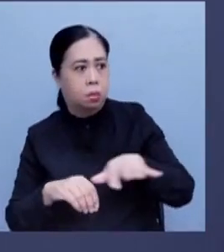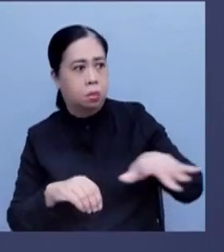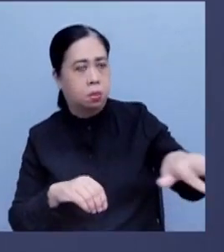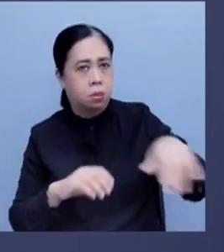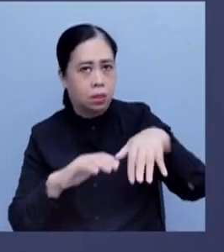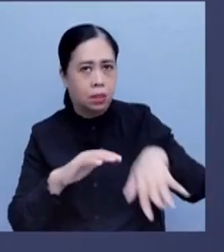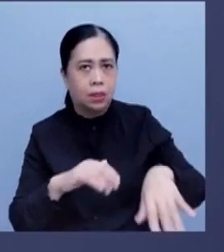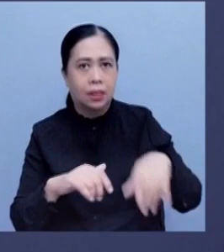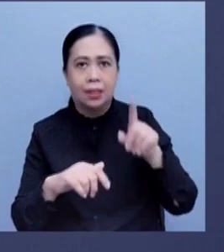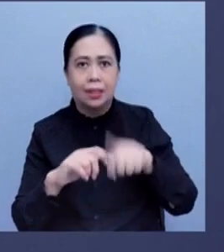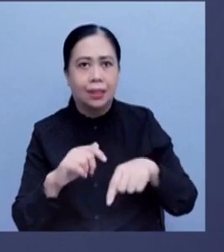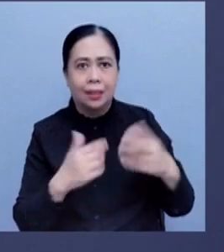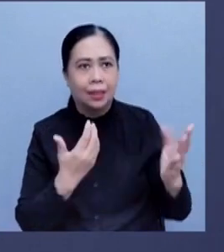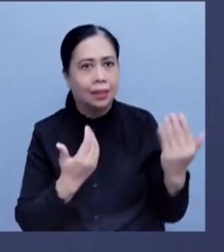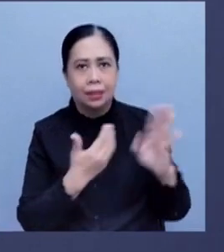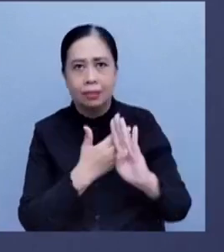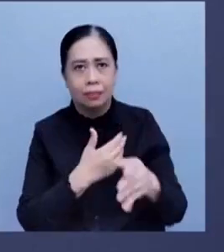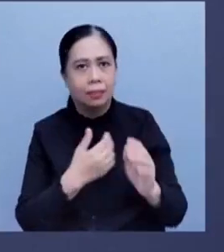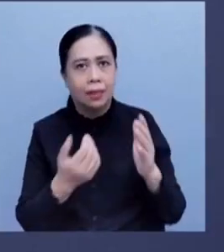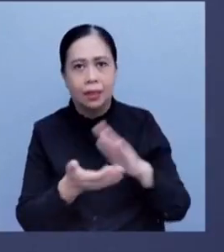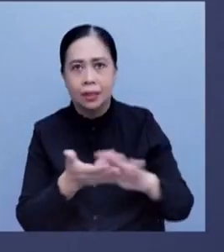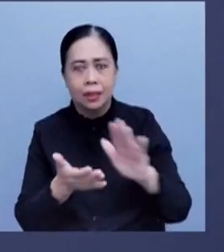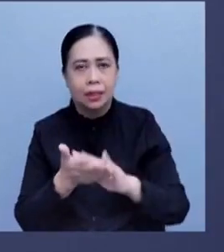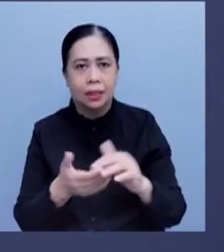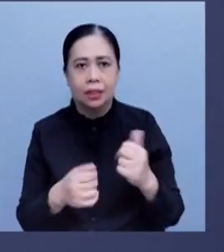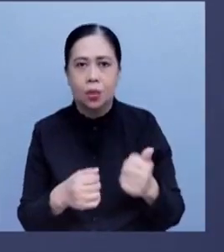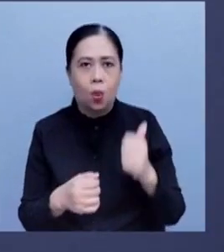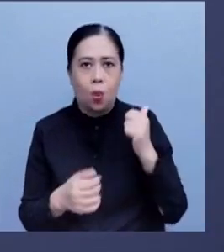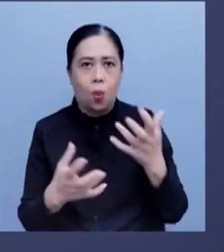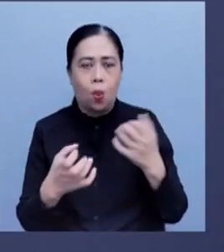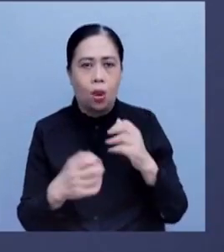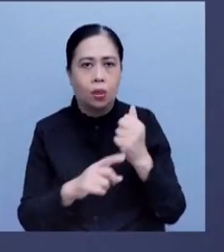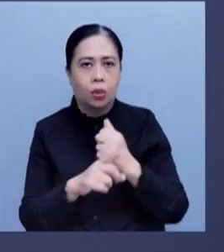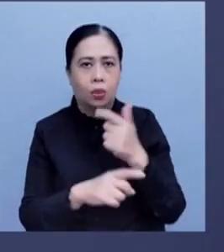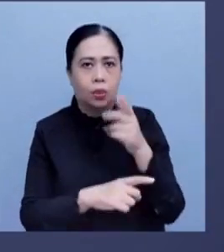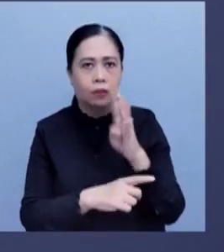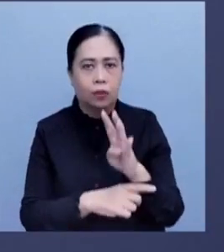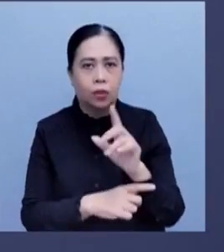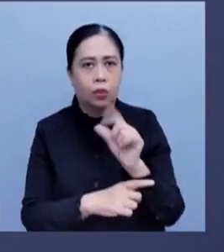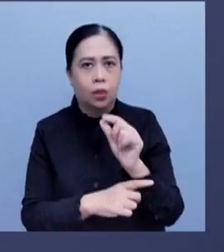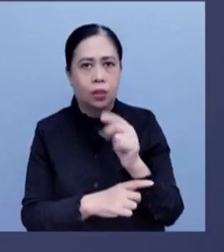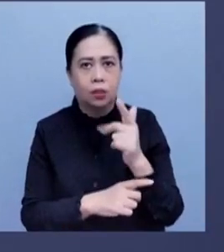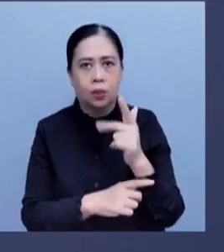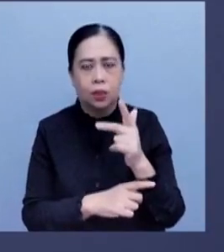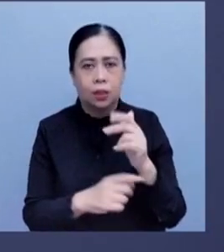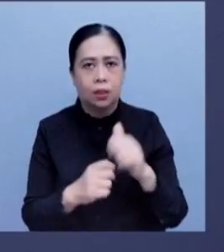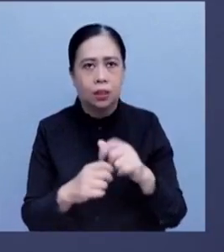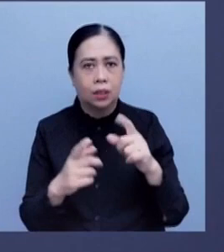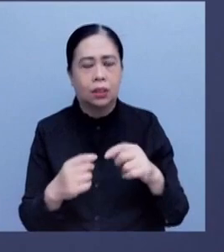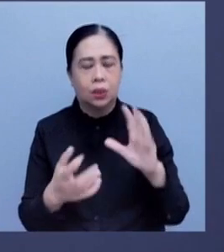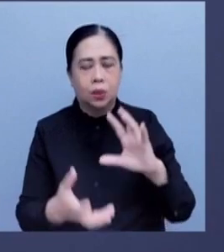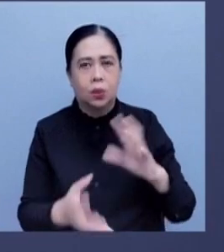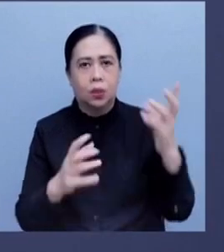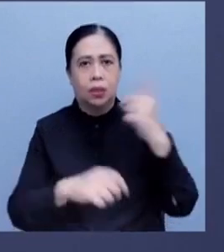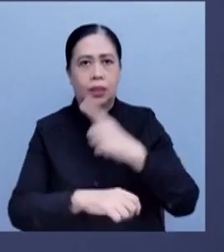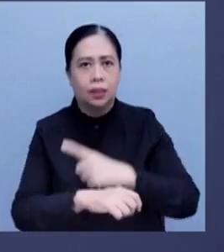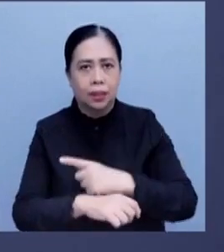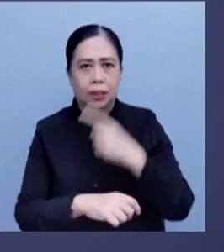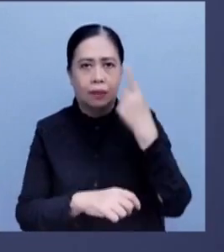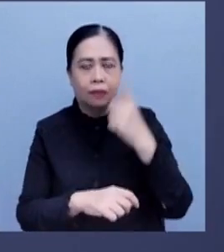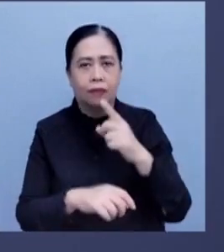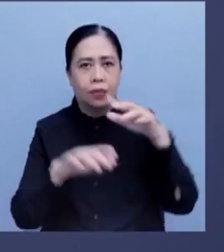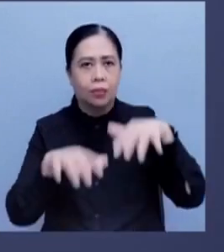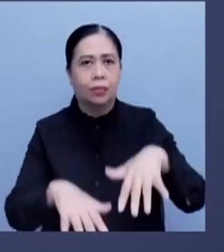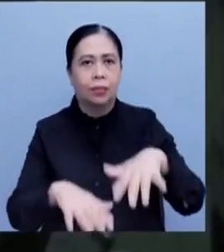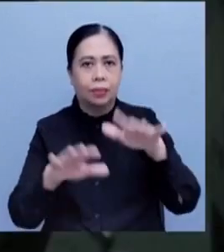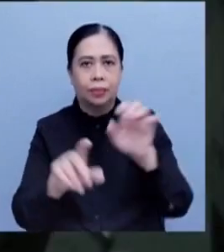be gathered up again. We do not want August 24, 2023 to be the disaster day for marine environment.